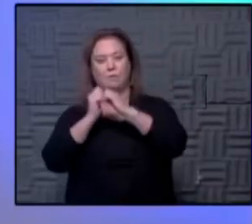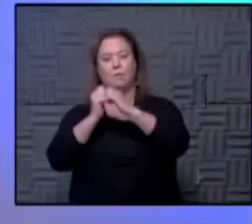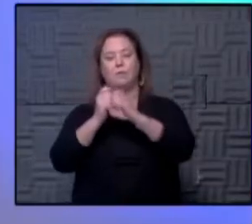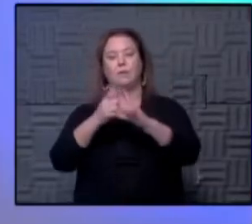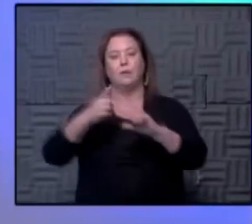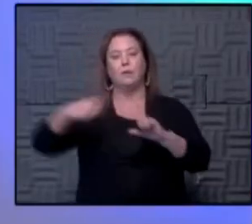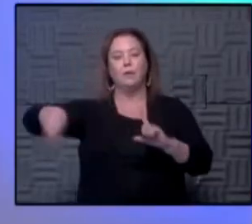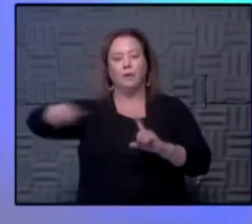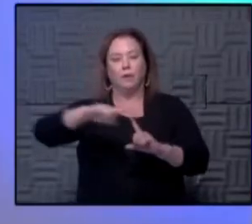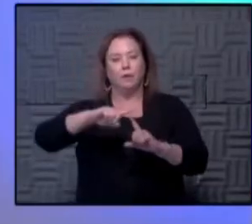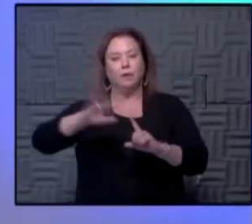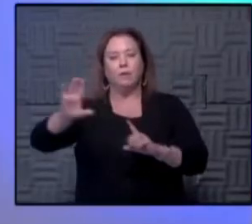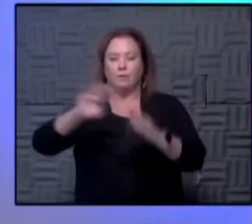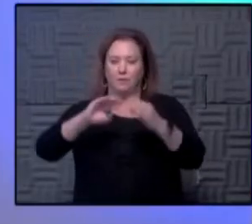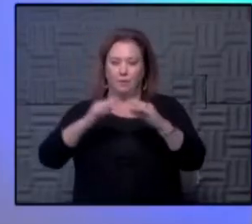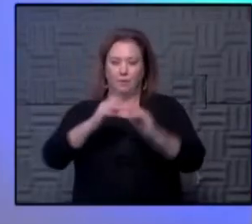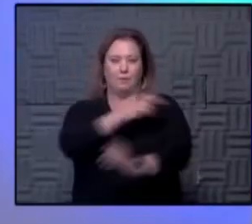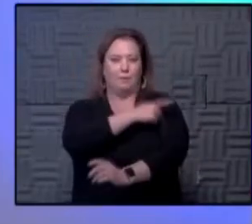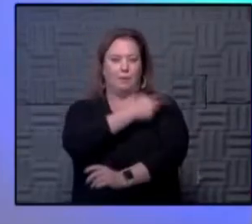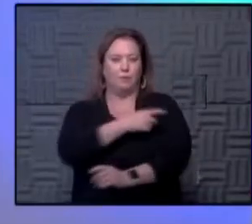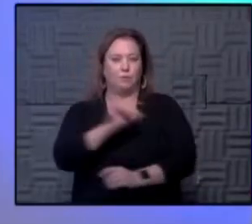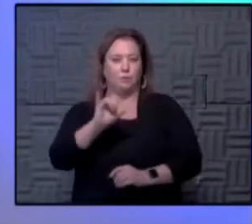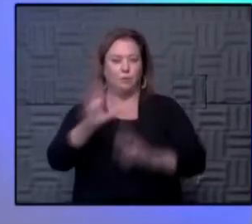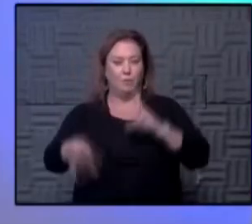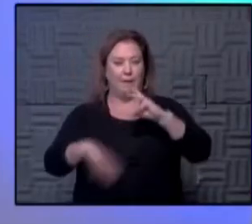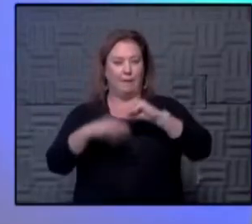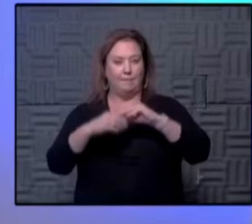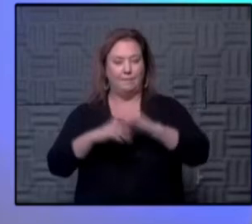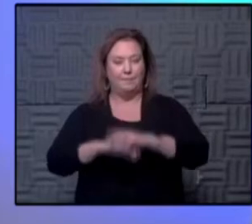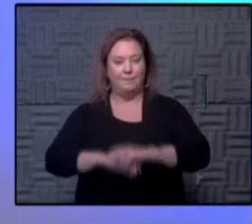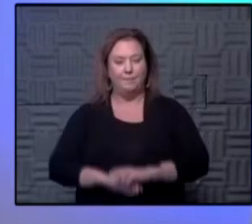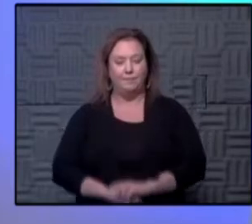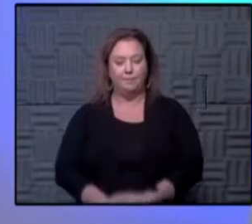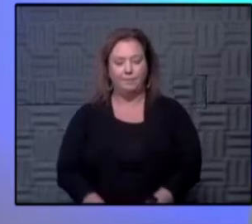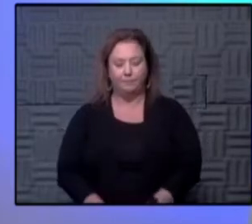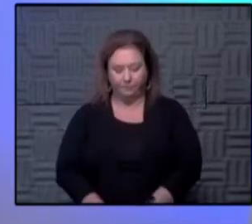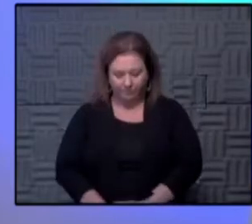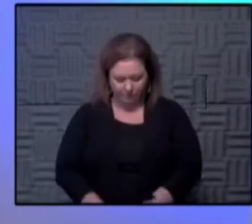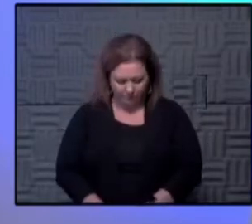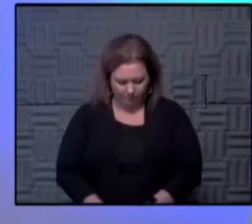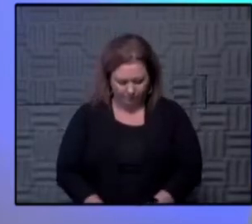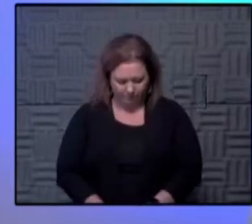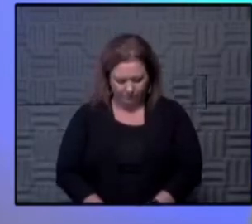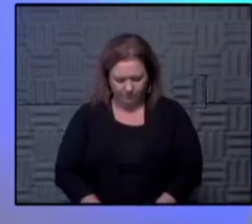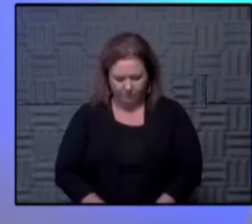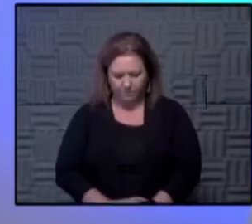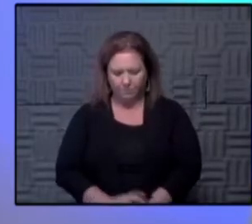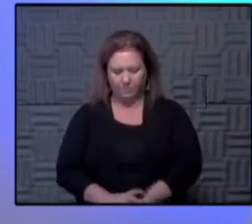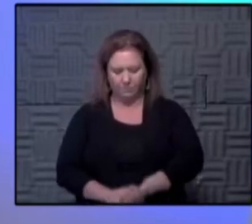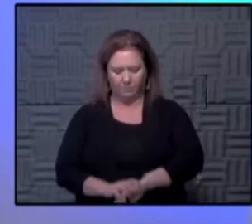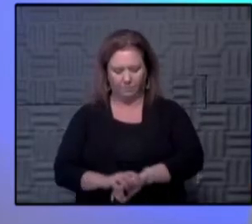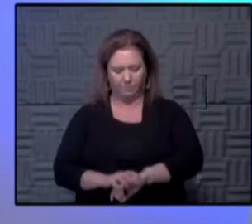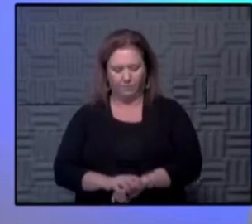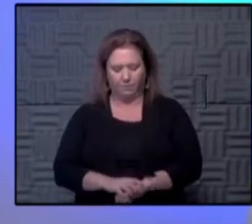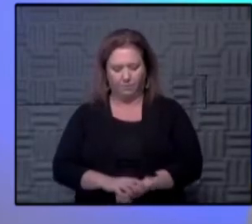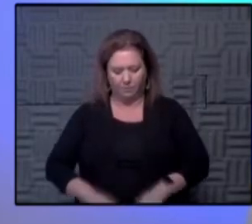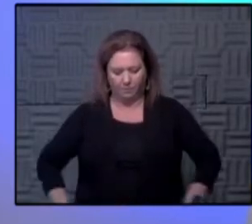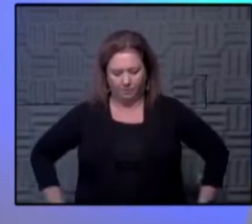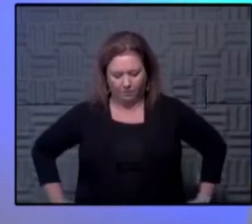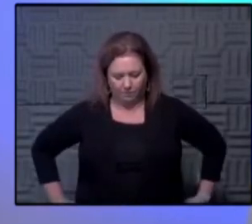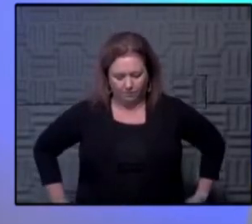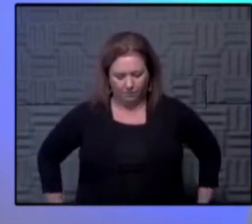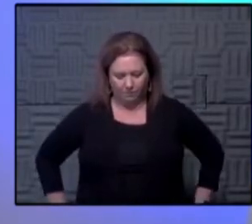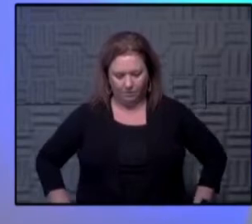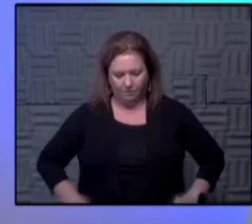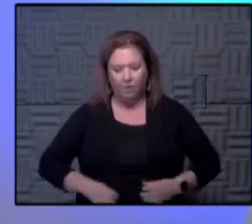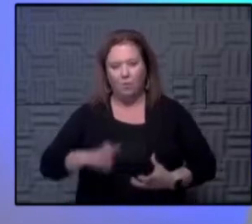those numbers and patients as well. Anything to add? Yeah, I think it's important to add the piece of how they are